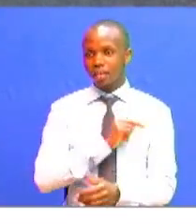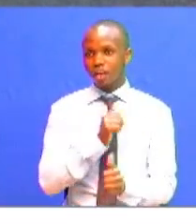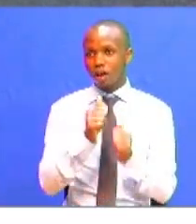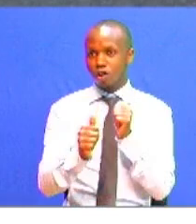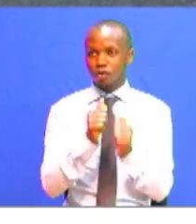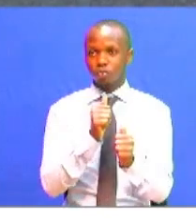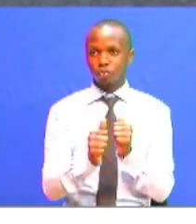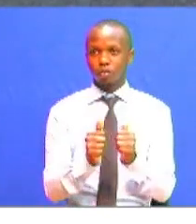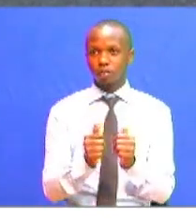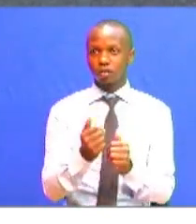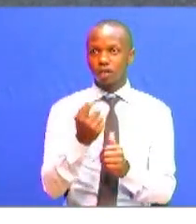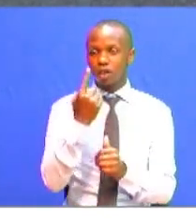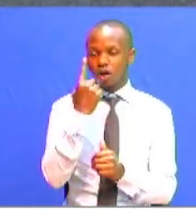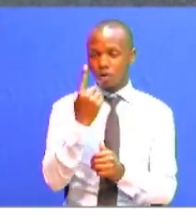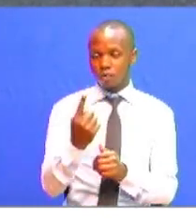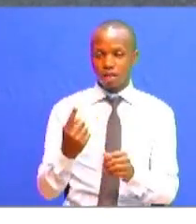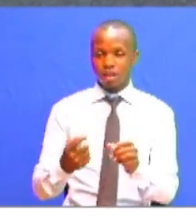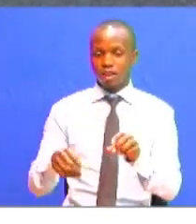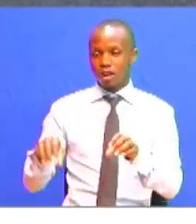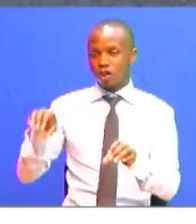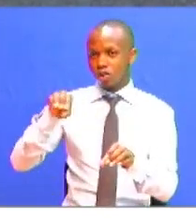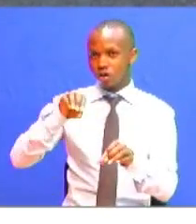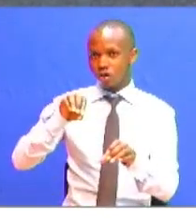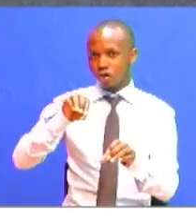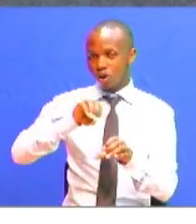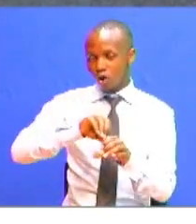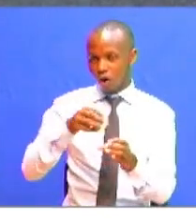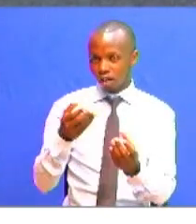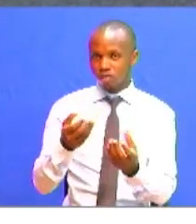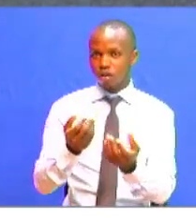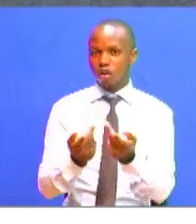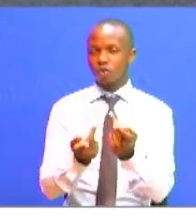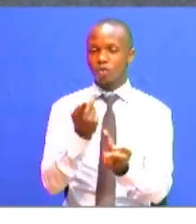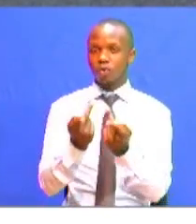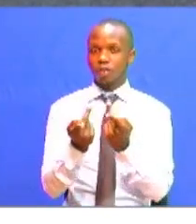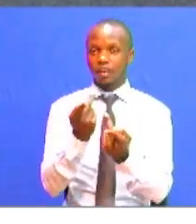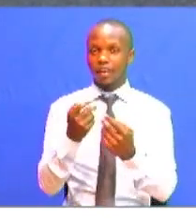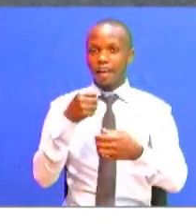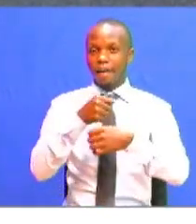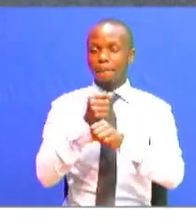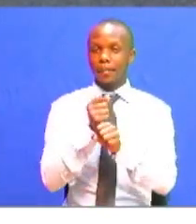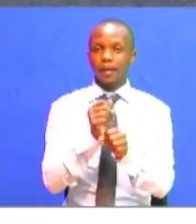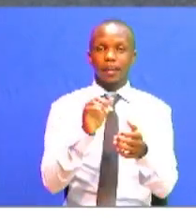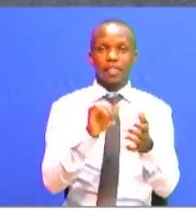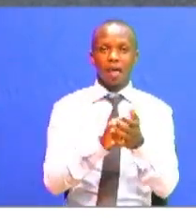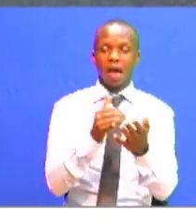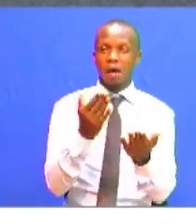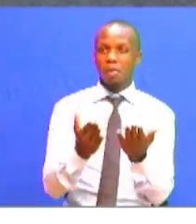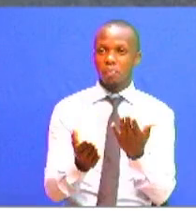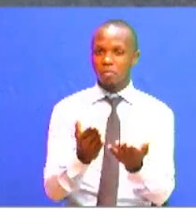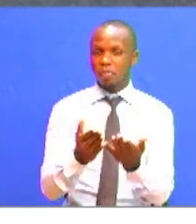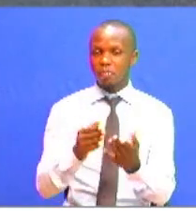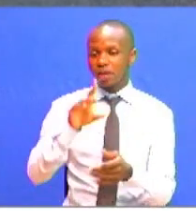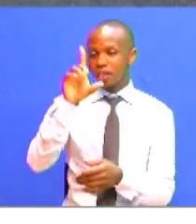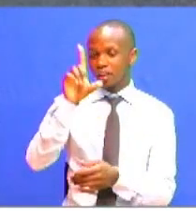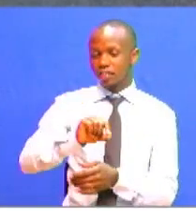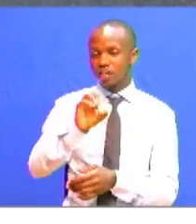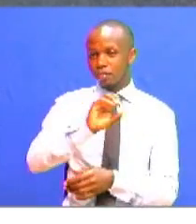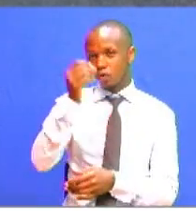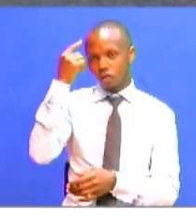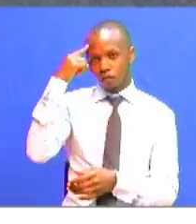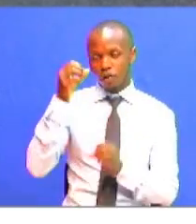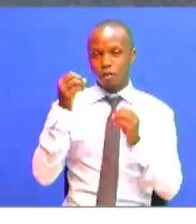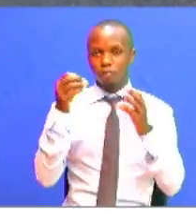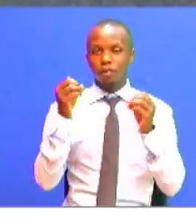the clean cooking fuels, really makes it unaffordable to majority of